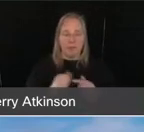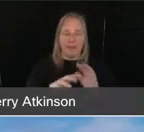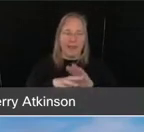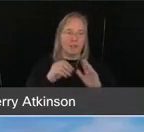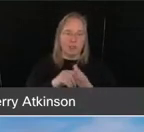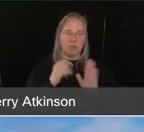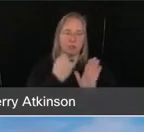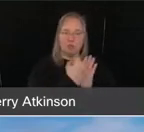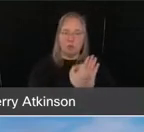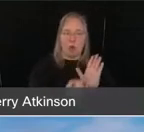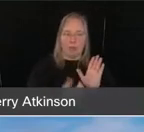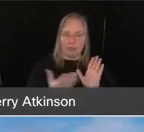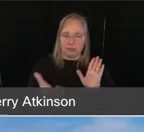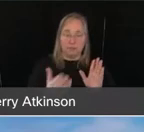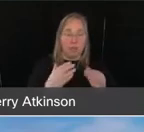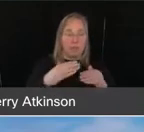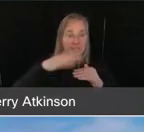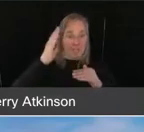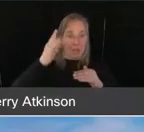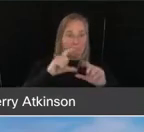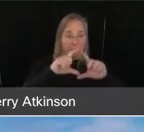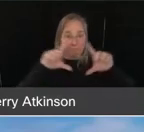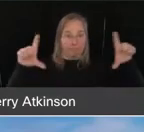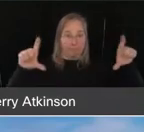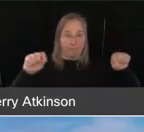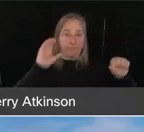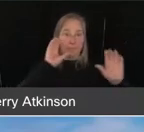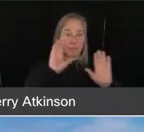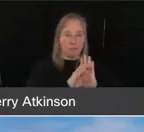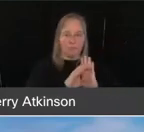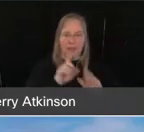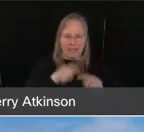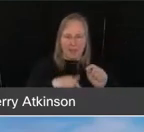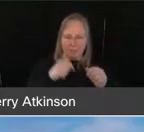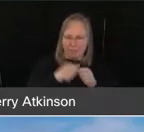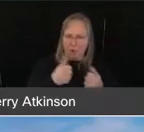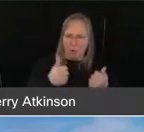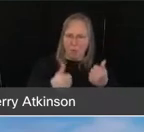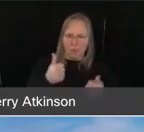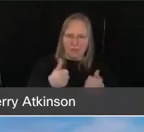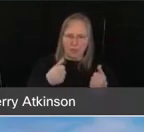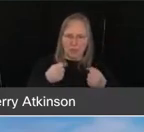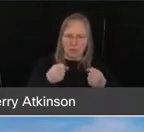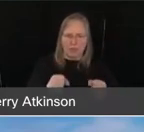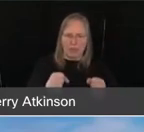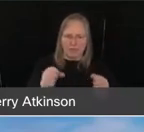drawings. The top one, really, I can't recall which street view this is.